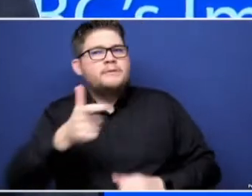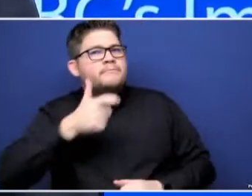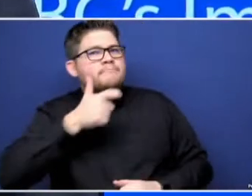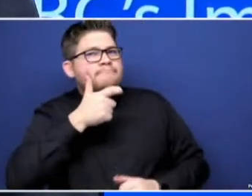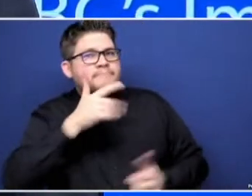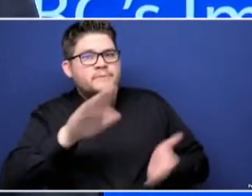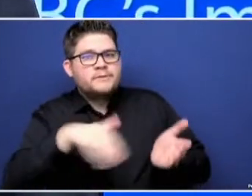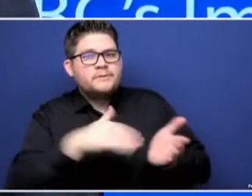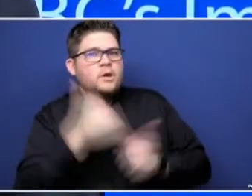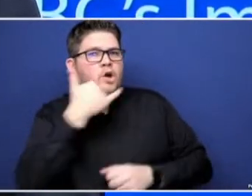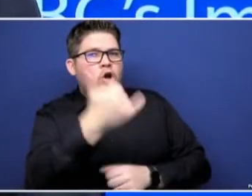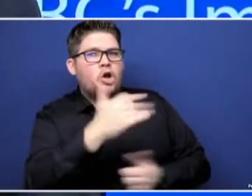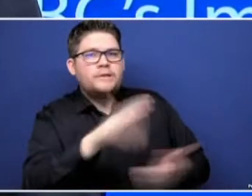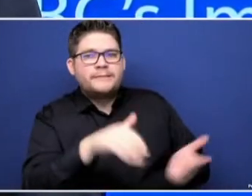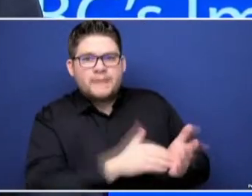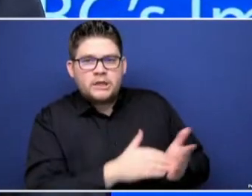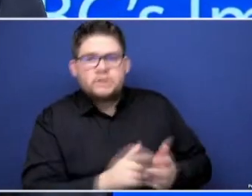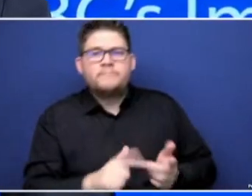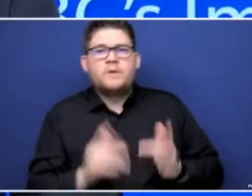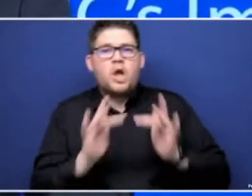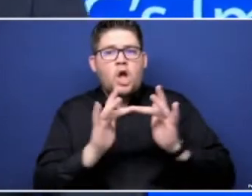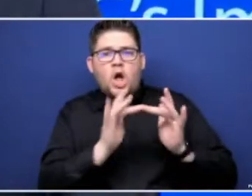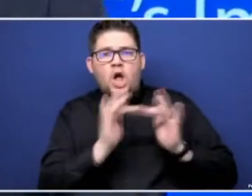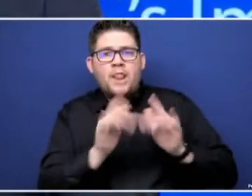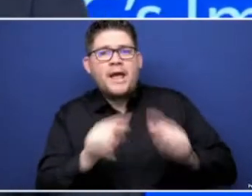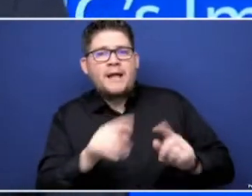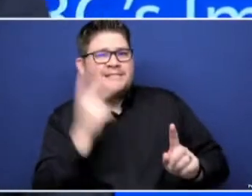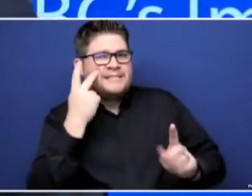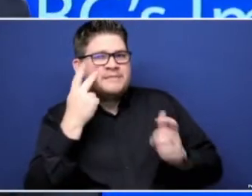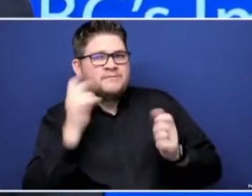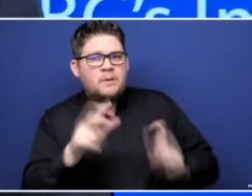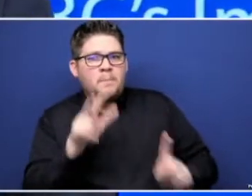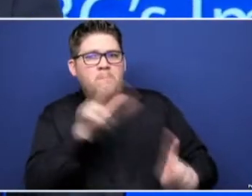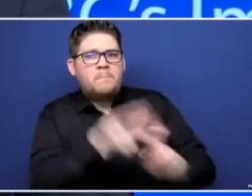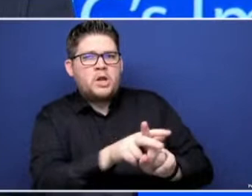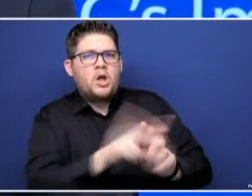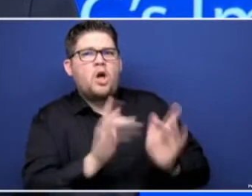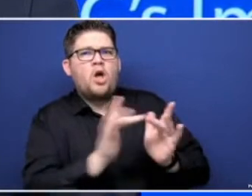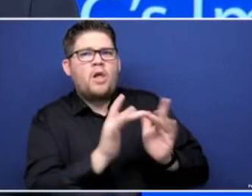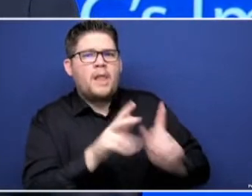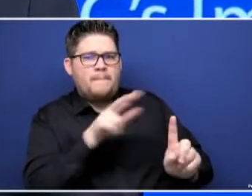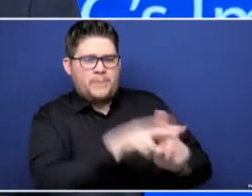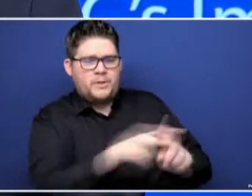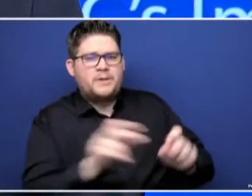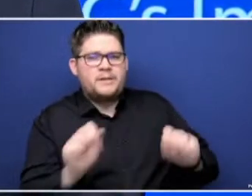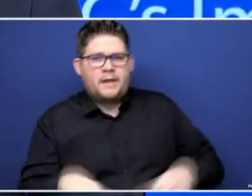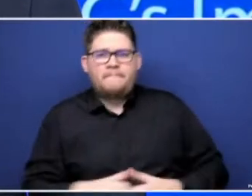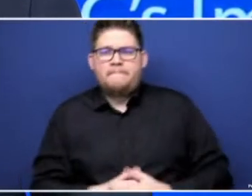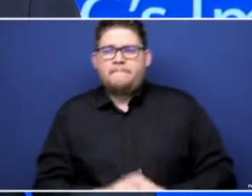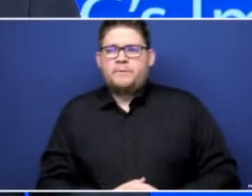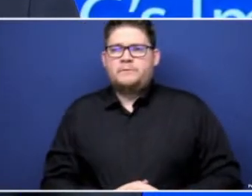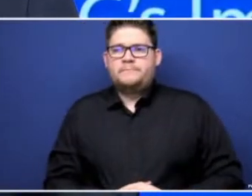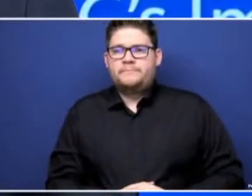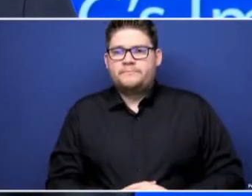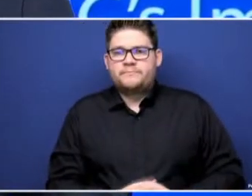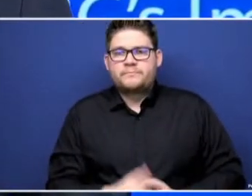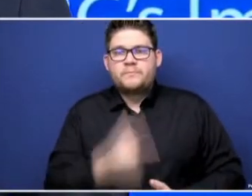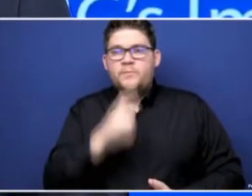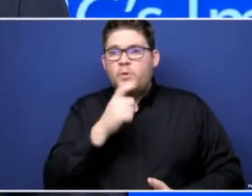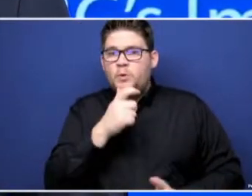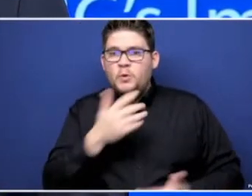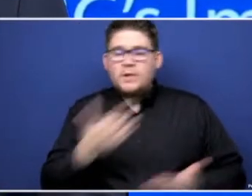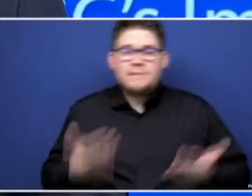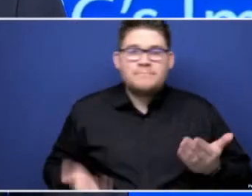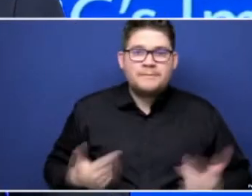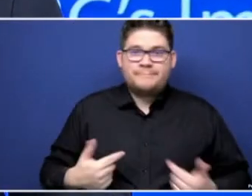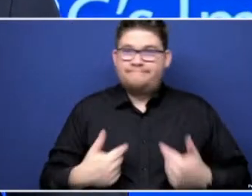to follow suit in any way. Well, thank you for that. And I know that Premier Moe raised this with other premiers